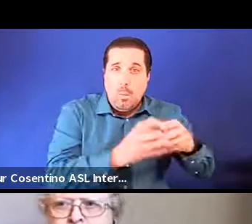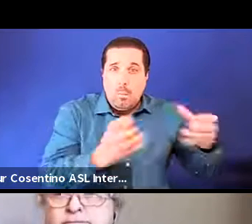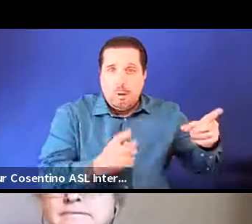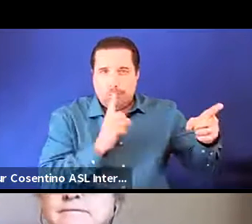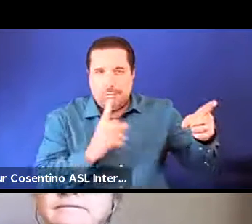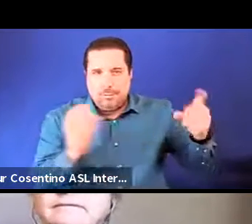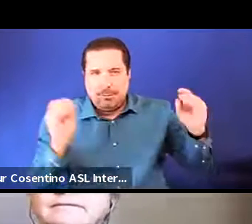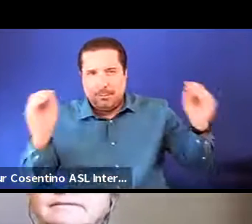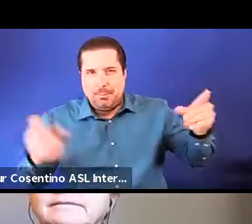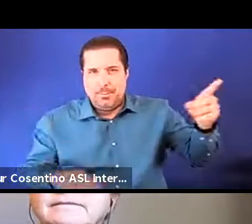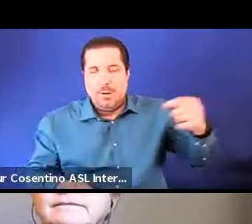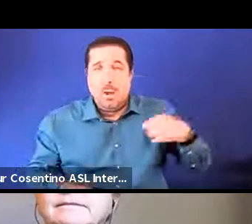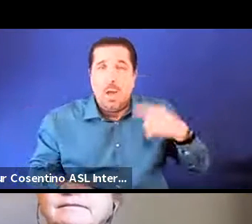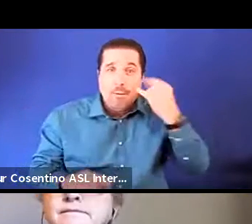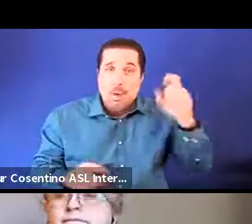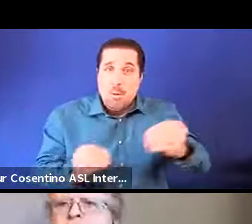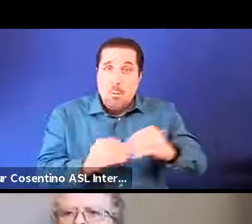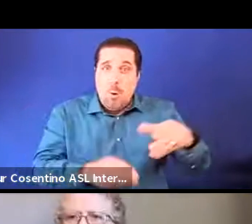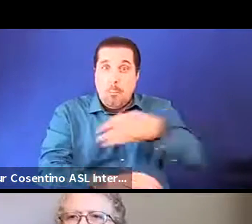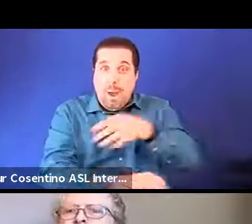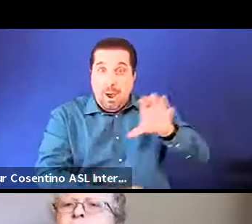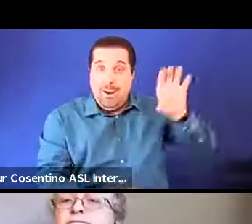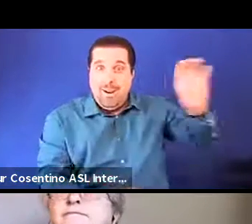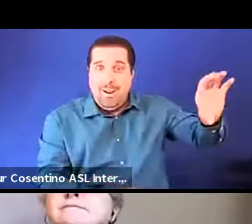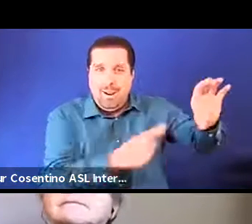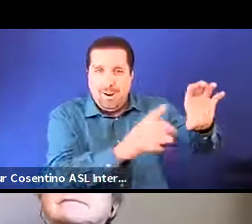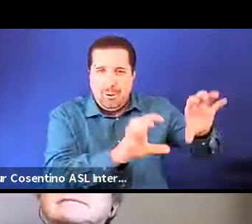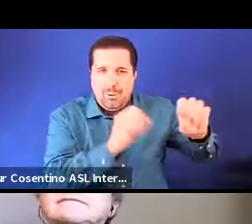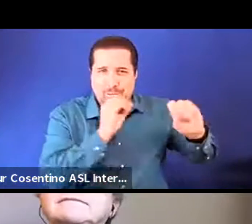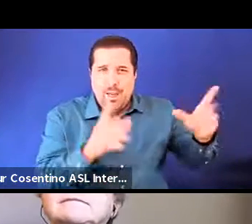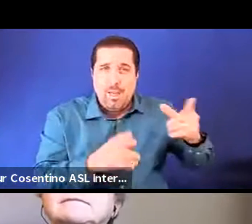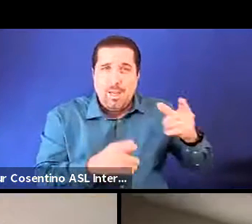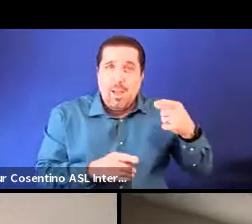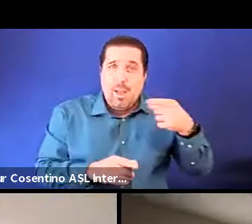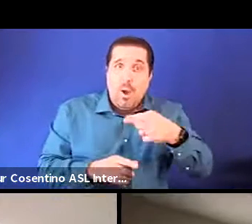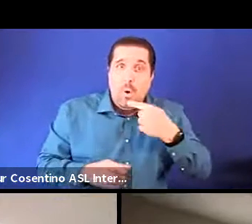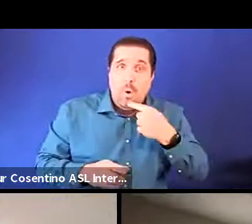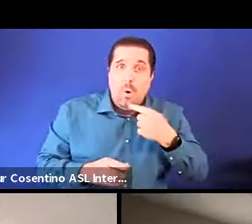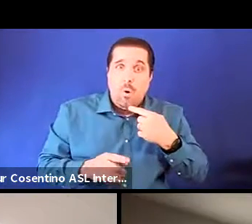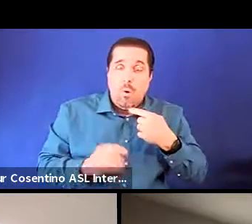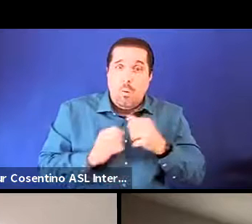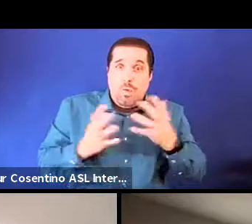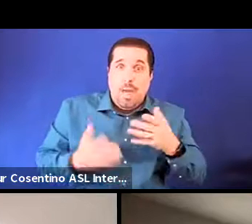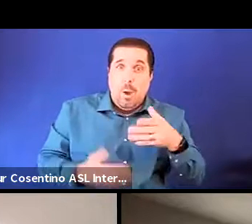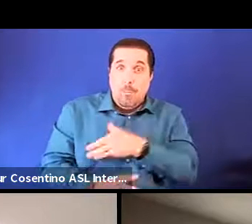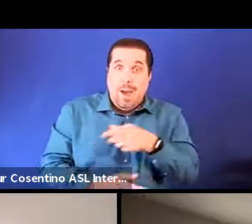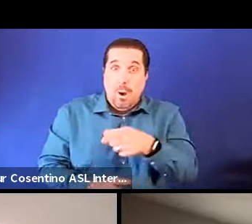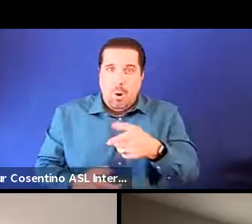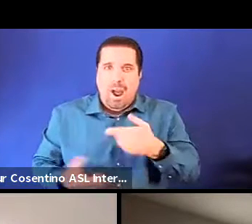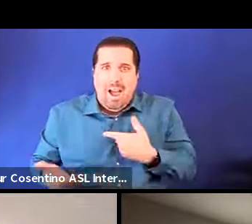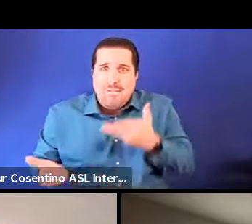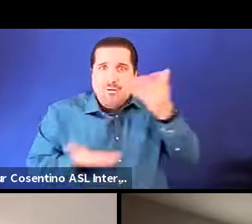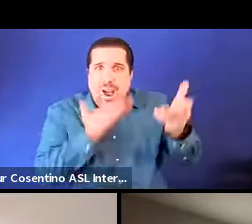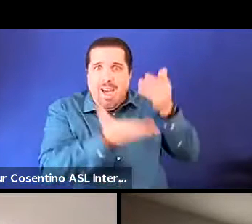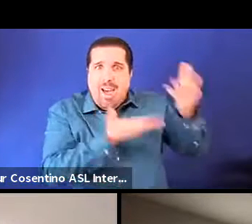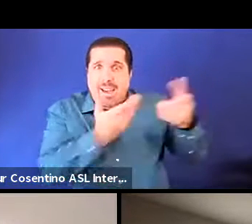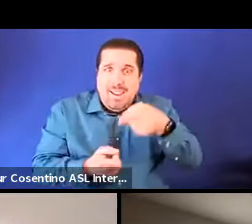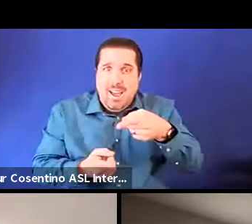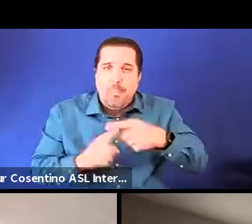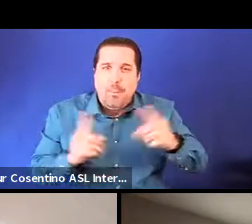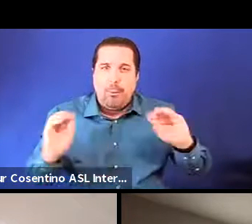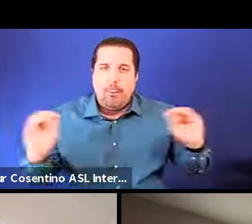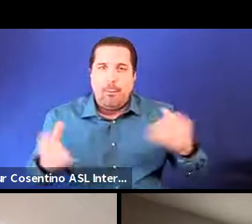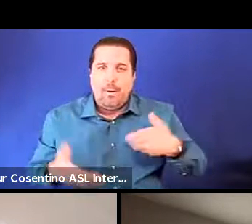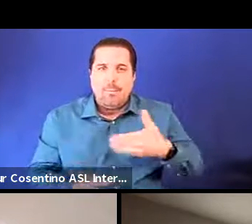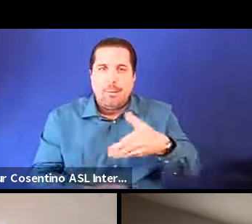give a civilian review board power, they don't really do much. The ones without power actually put out some good recommendations, but the recommendations really have no bite without more